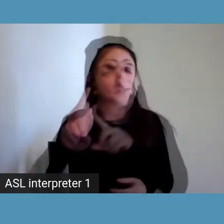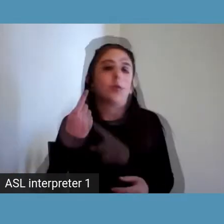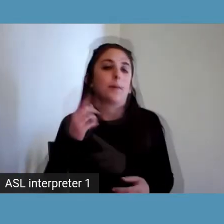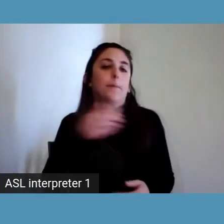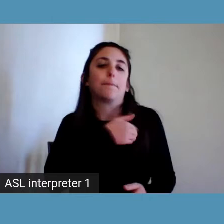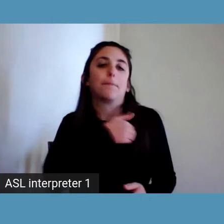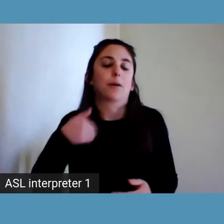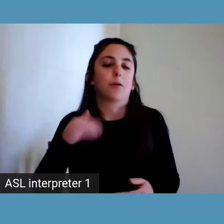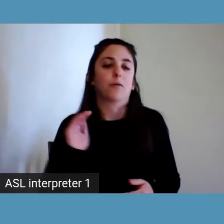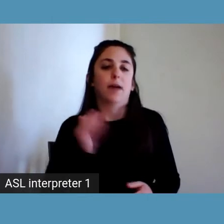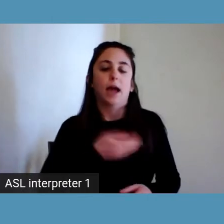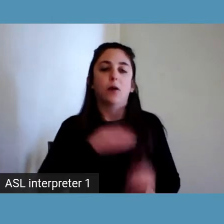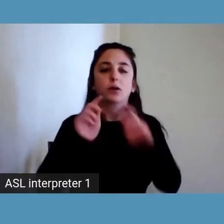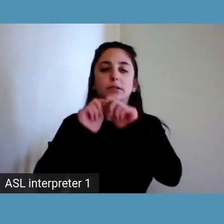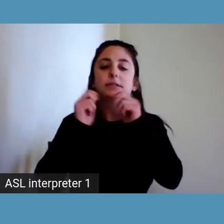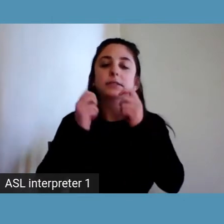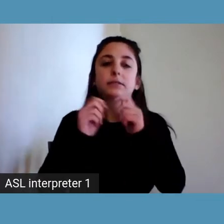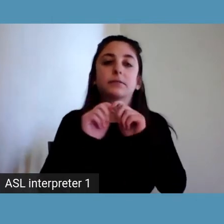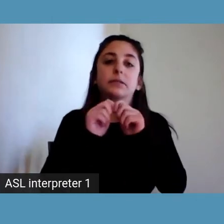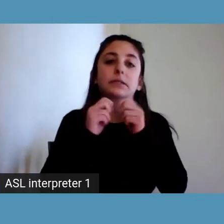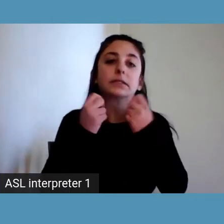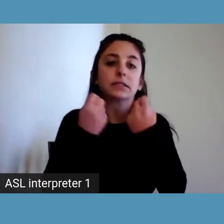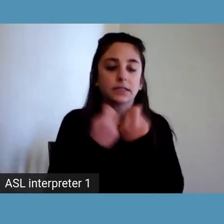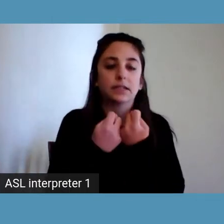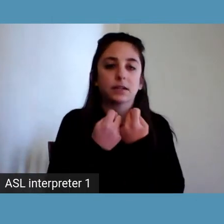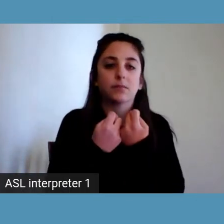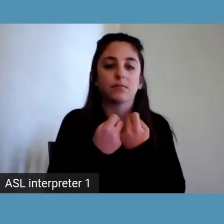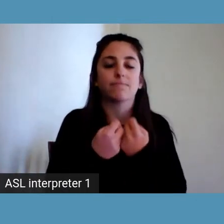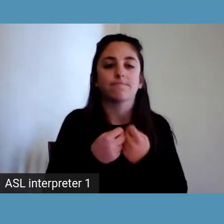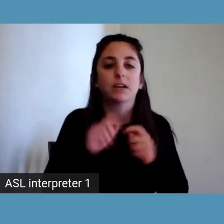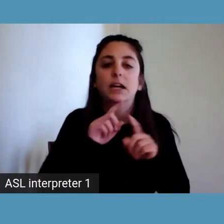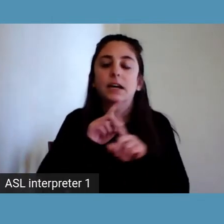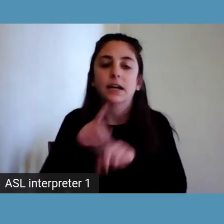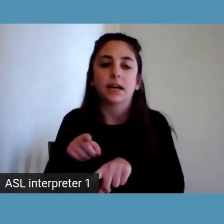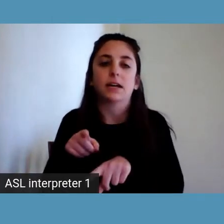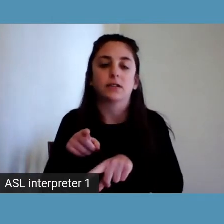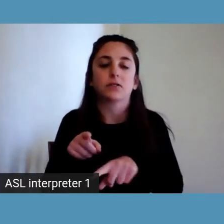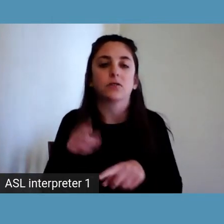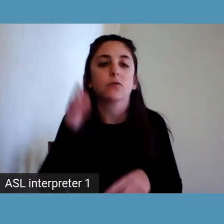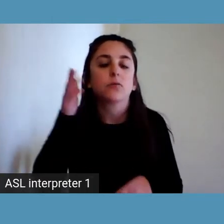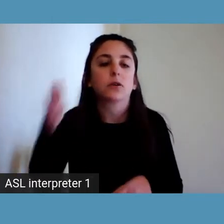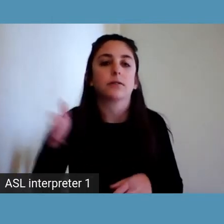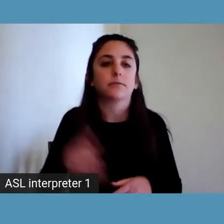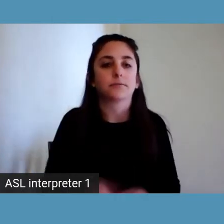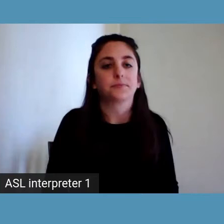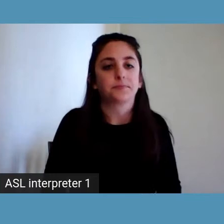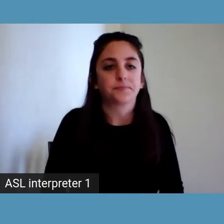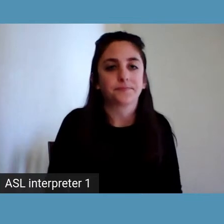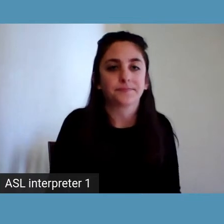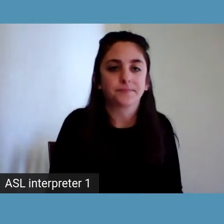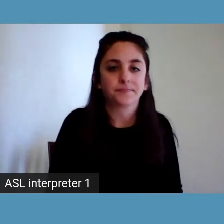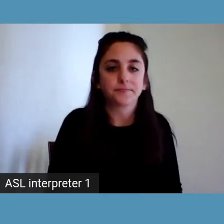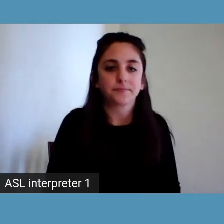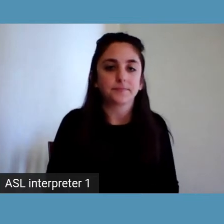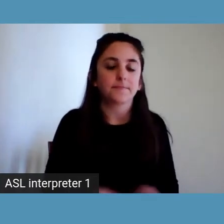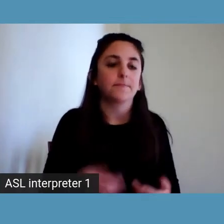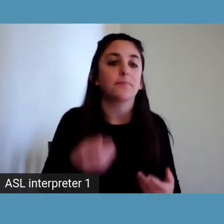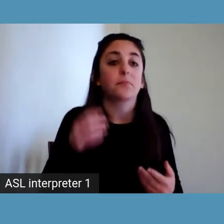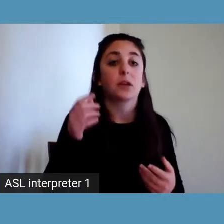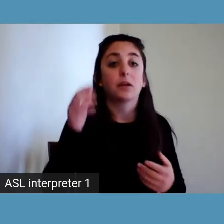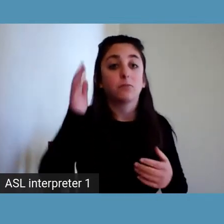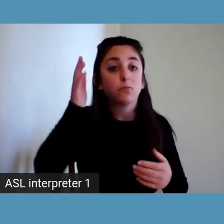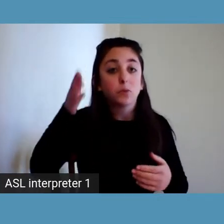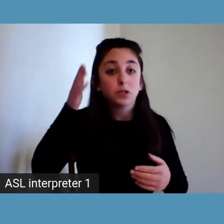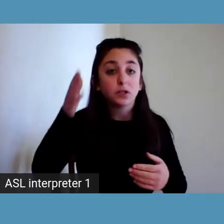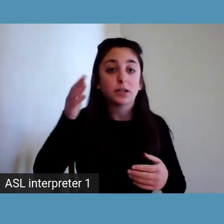you. Now it's my pleasure to introduce today's speaker for our first module of the Tech Workshop series, Roz